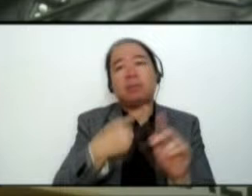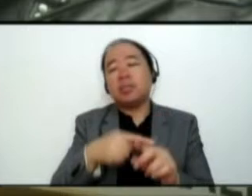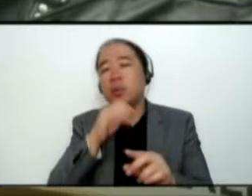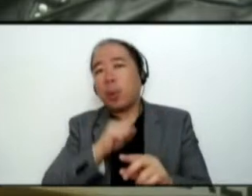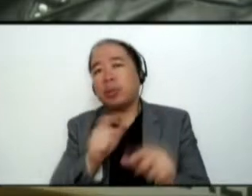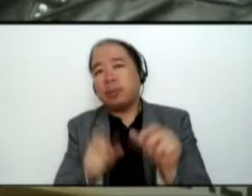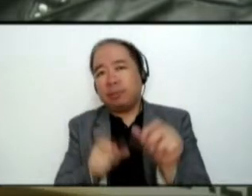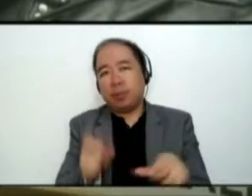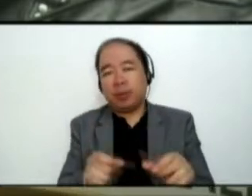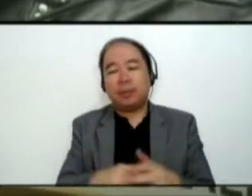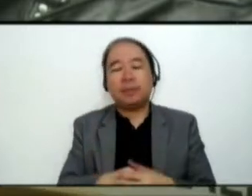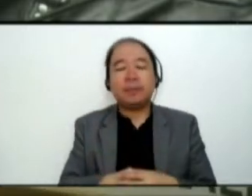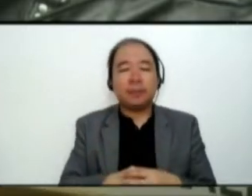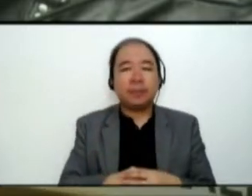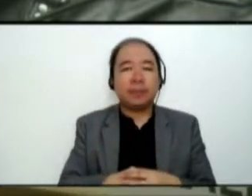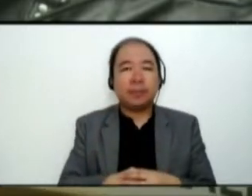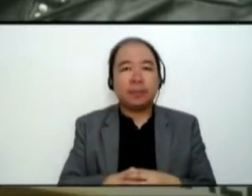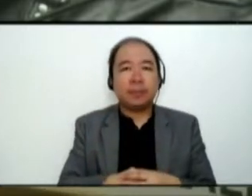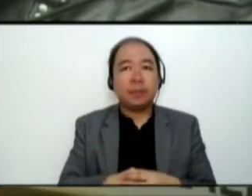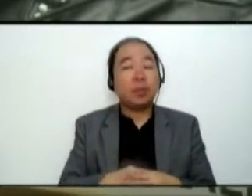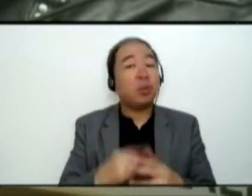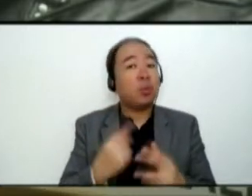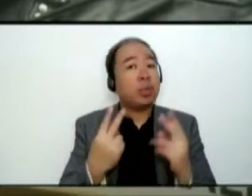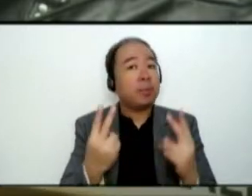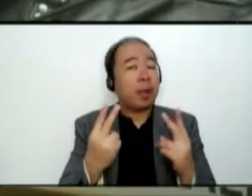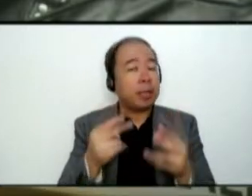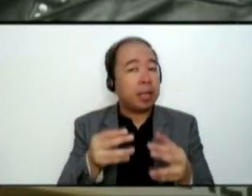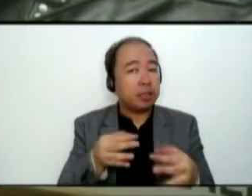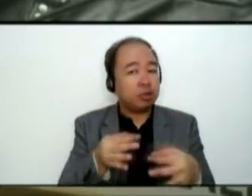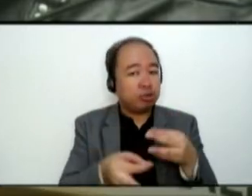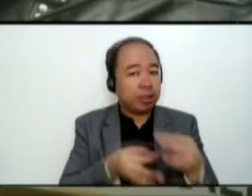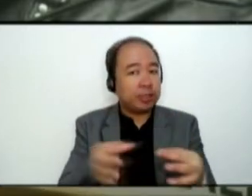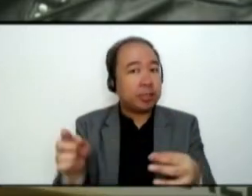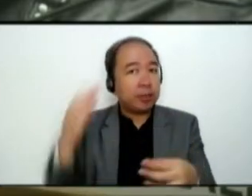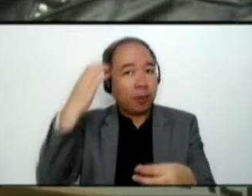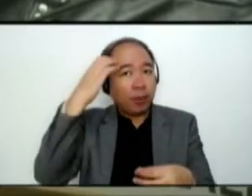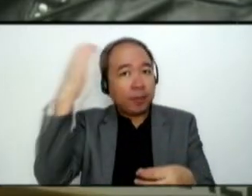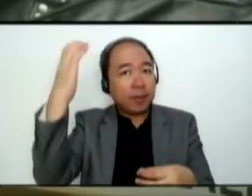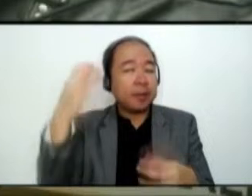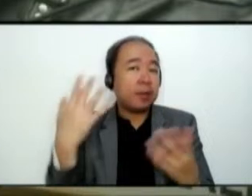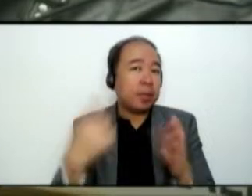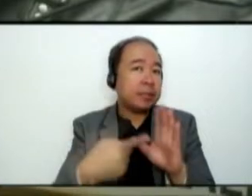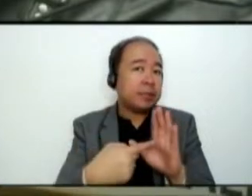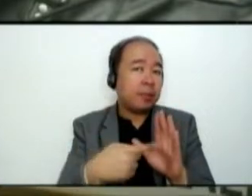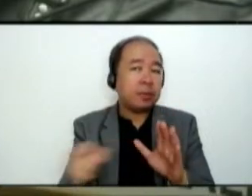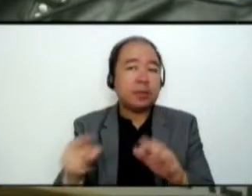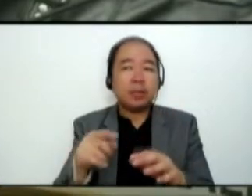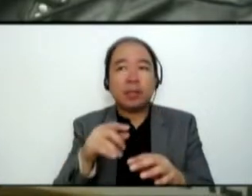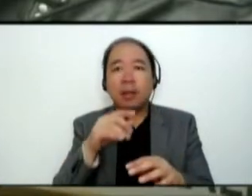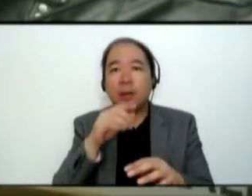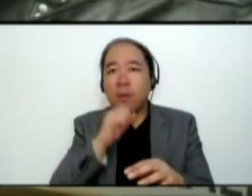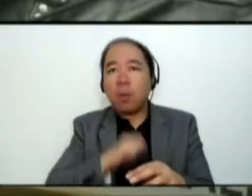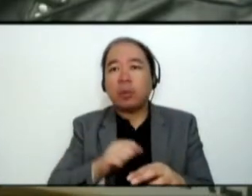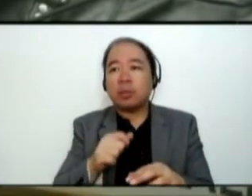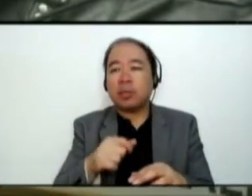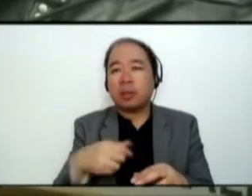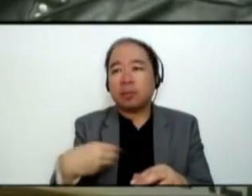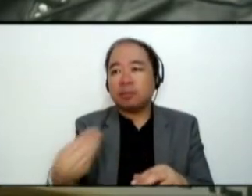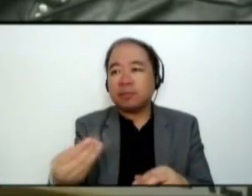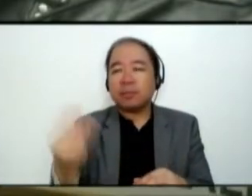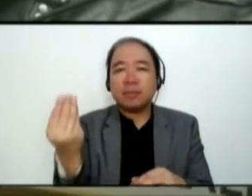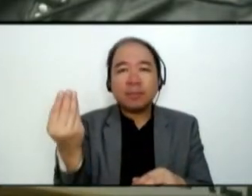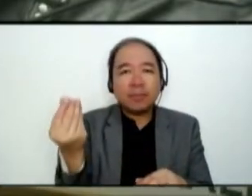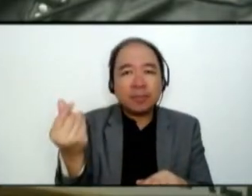populations. Key initiatives taken by the Bangladesh government include old age allowance and universal pension